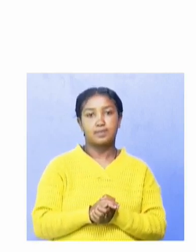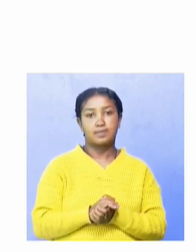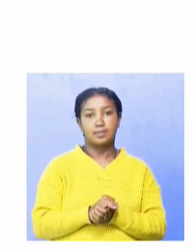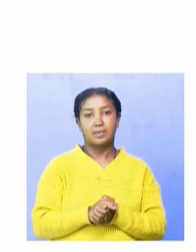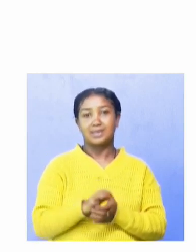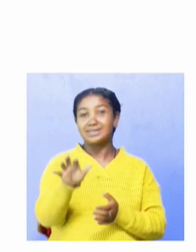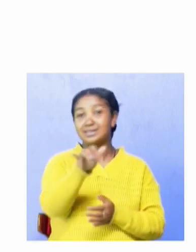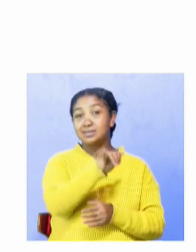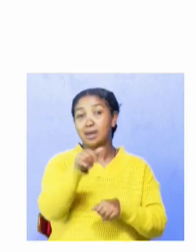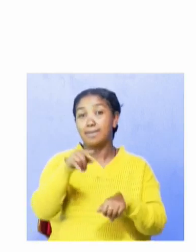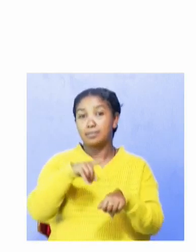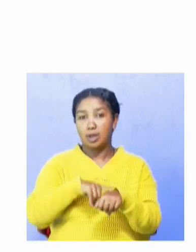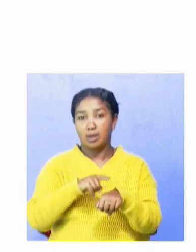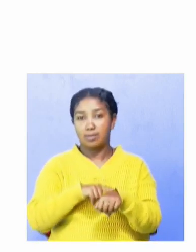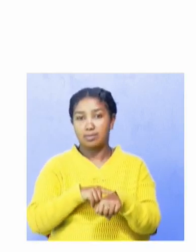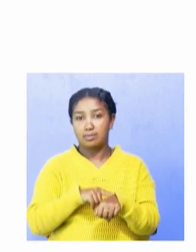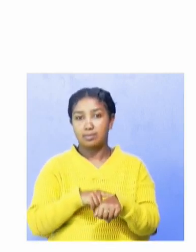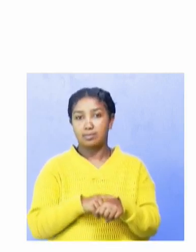at the same time.